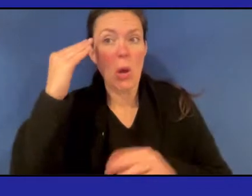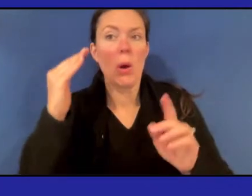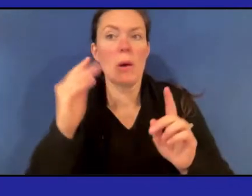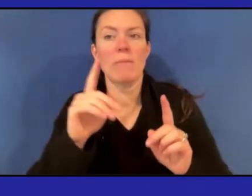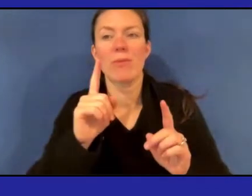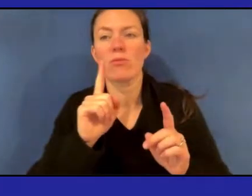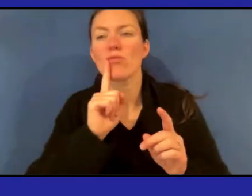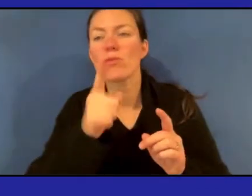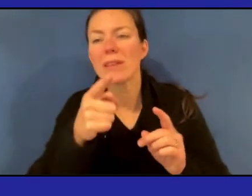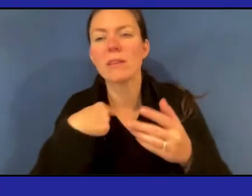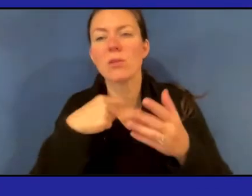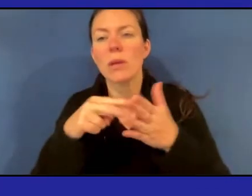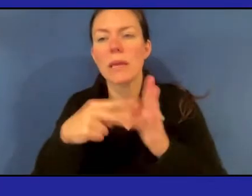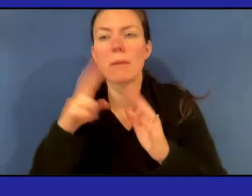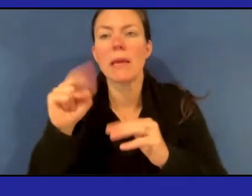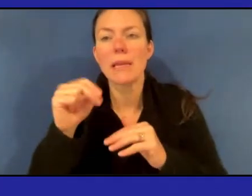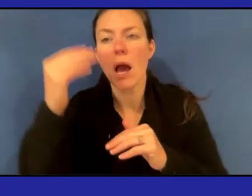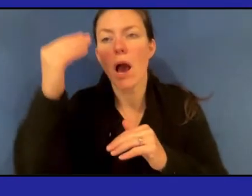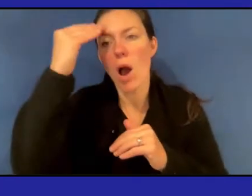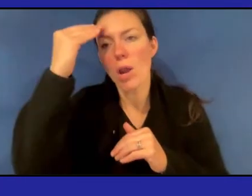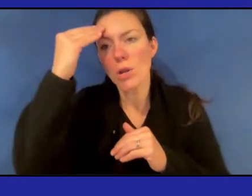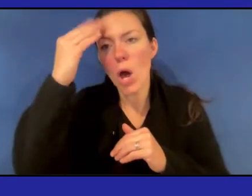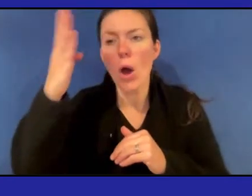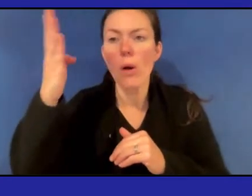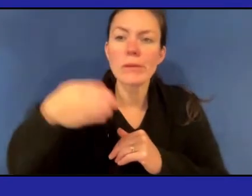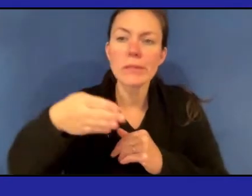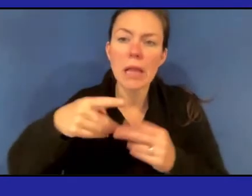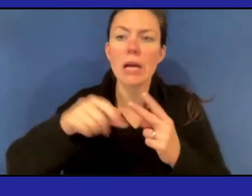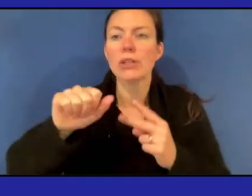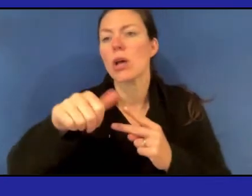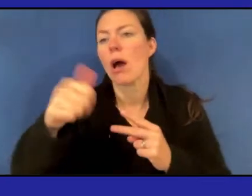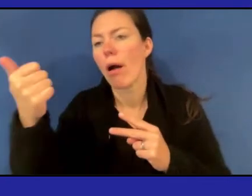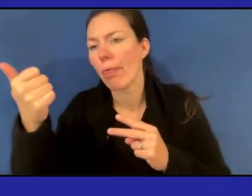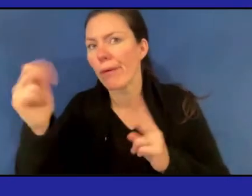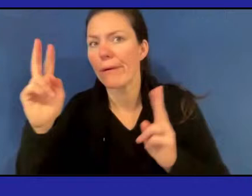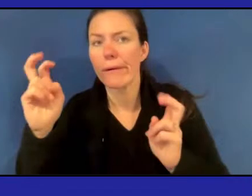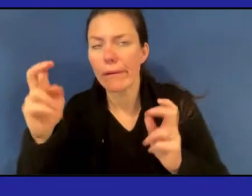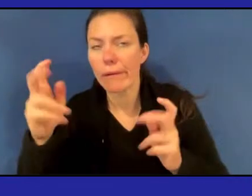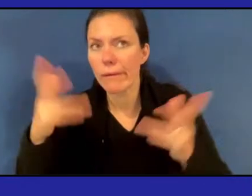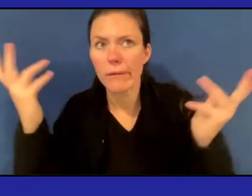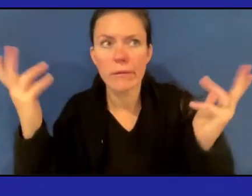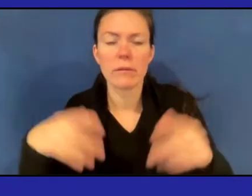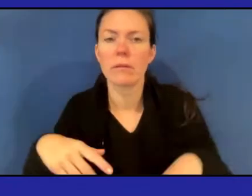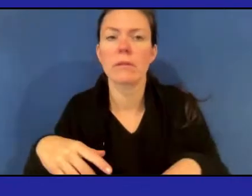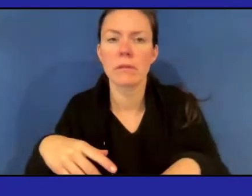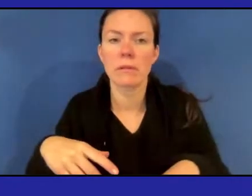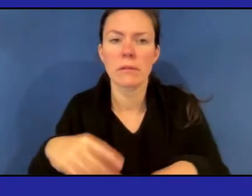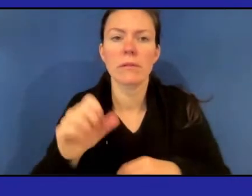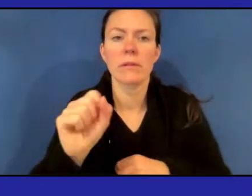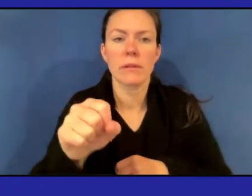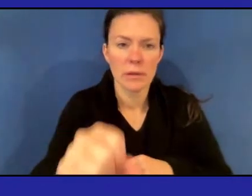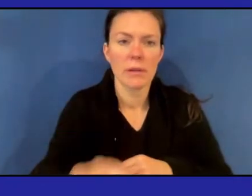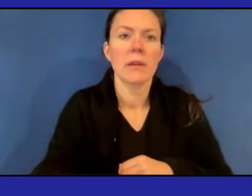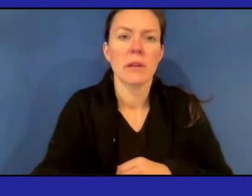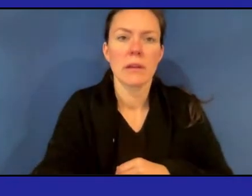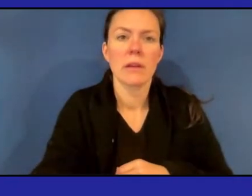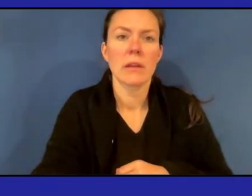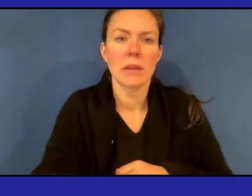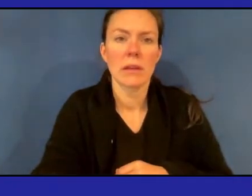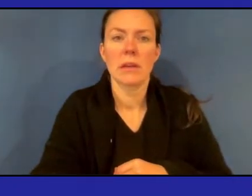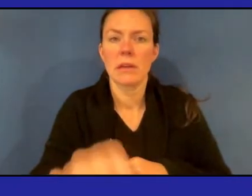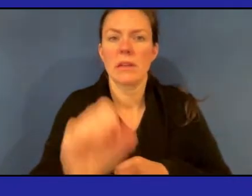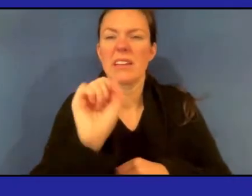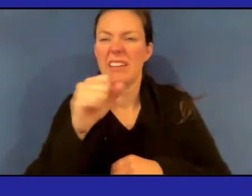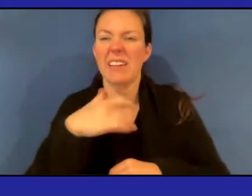unknown, other, I'm trying to think what else. Just didn't would- respond, you know, it's didn't like, respond. right, like, I mean, yeah, Right. because